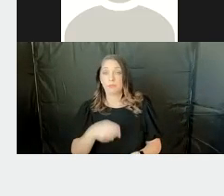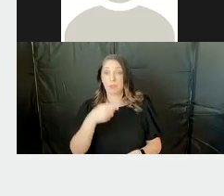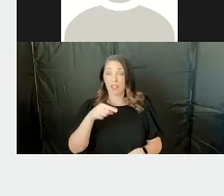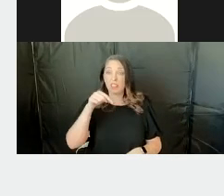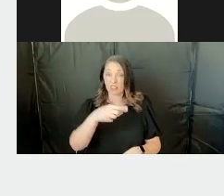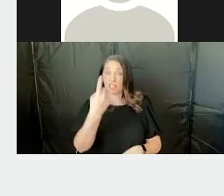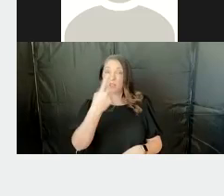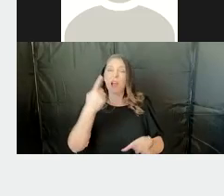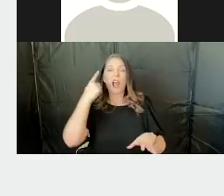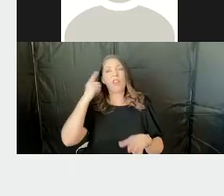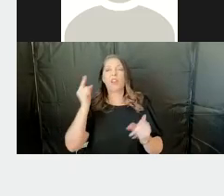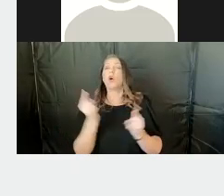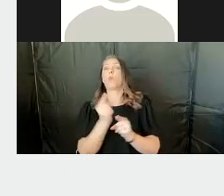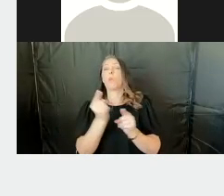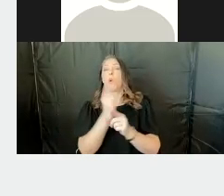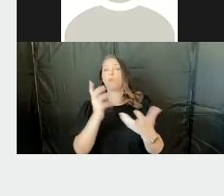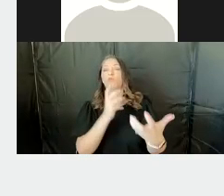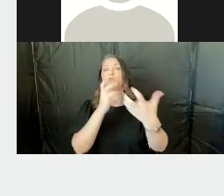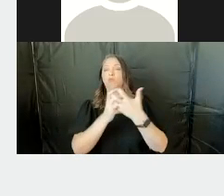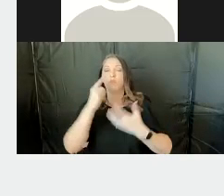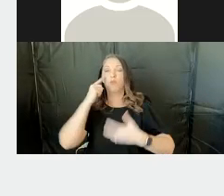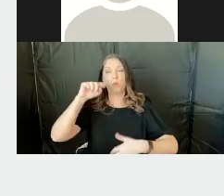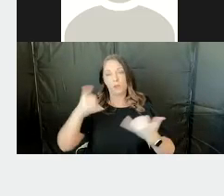is the most appropriate for today's topic.